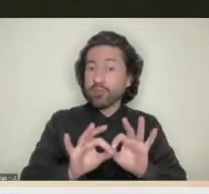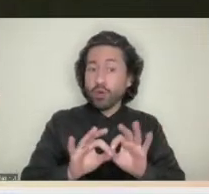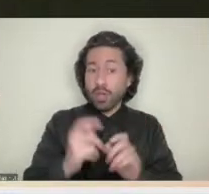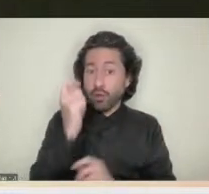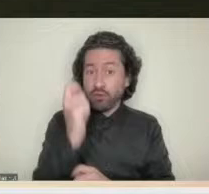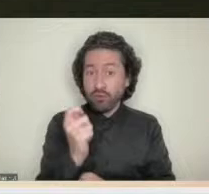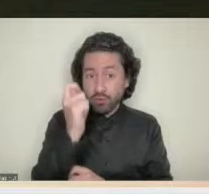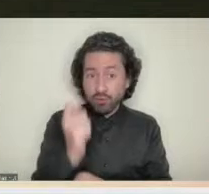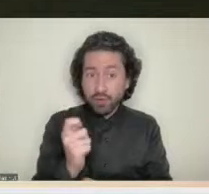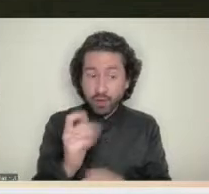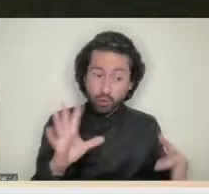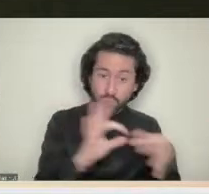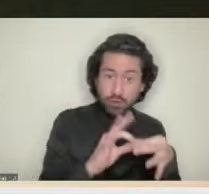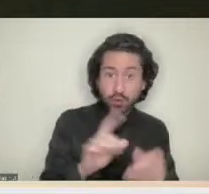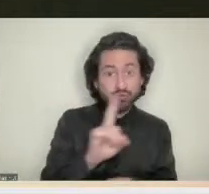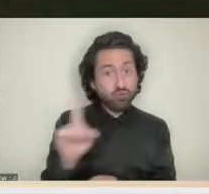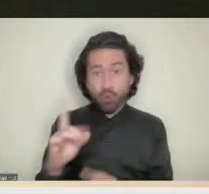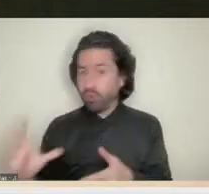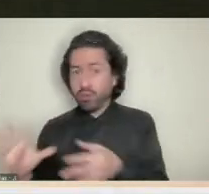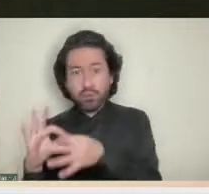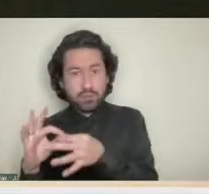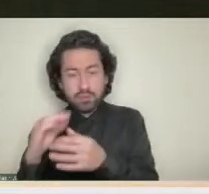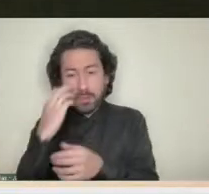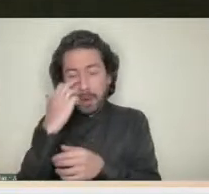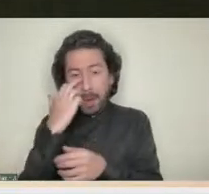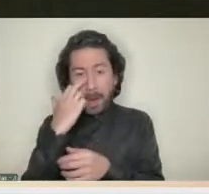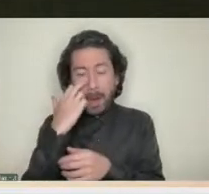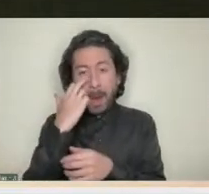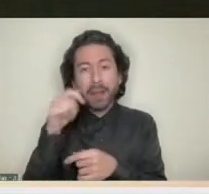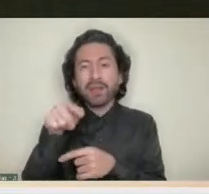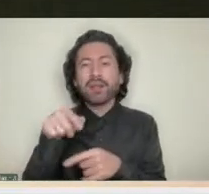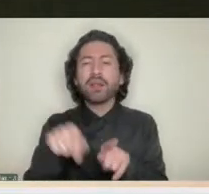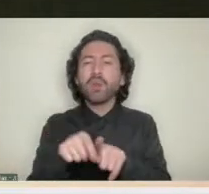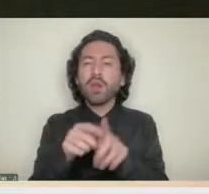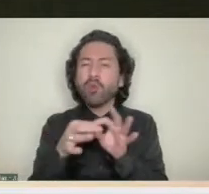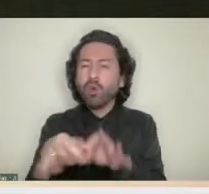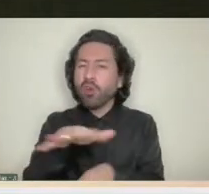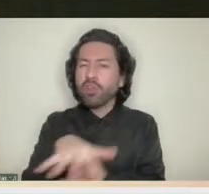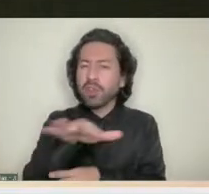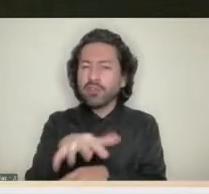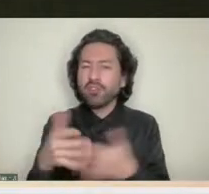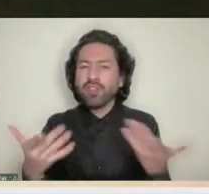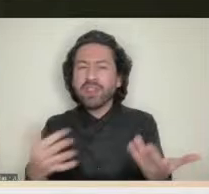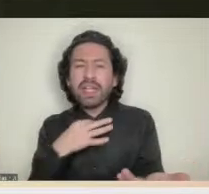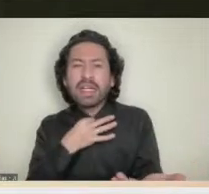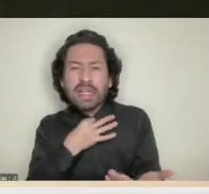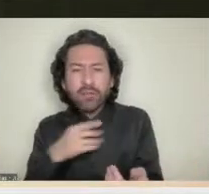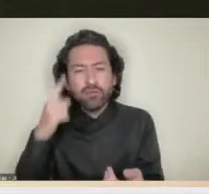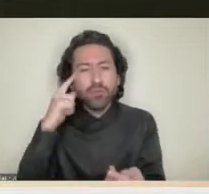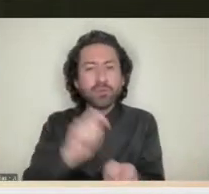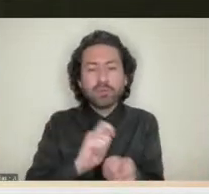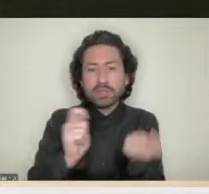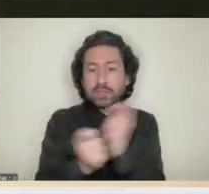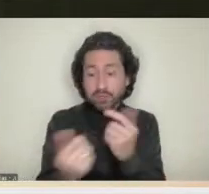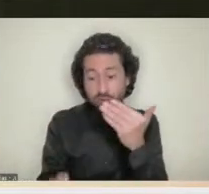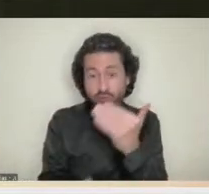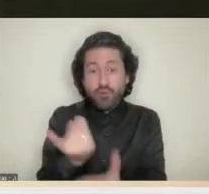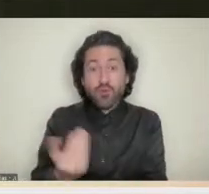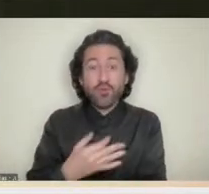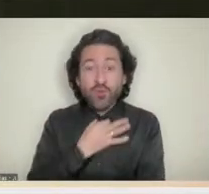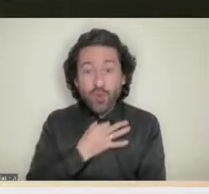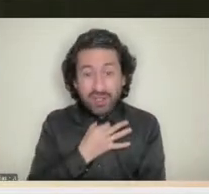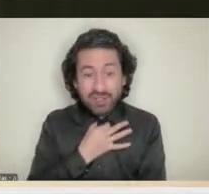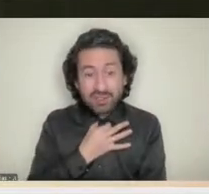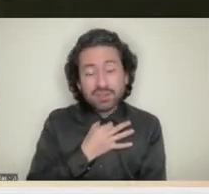strengthening contributory and non-contributory coverage, especially in this context of risks,